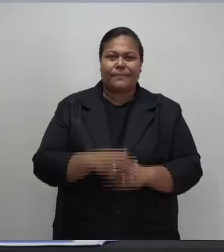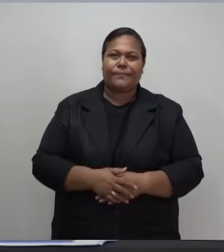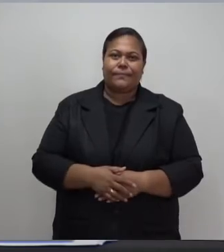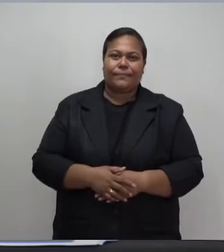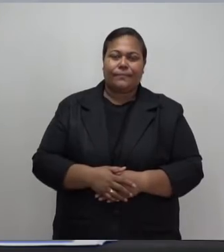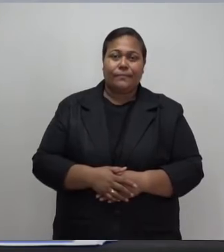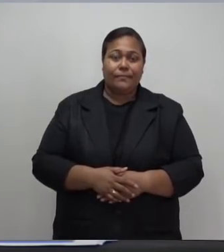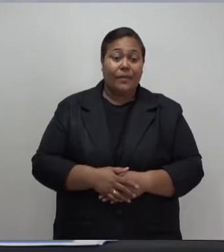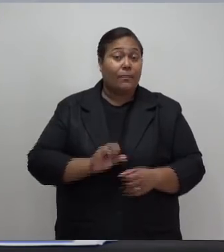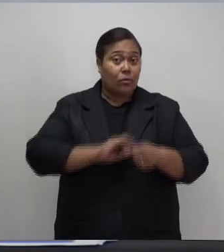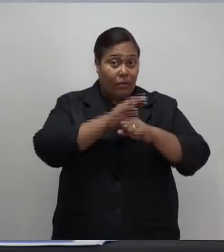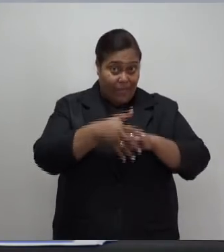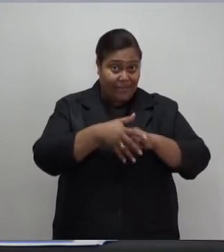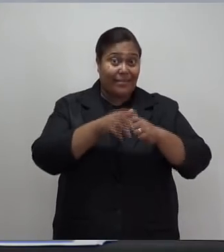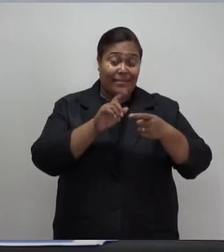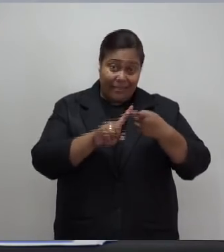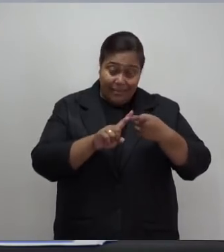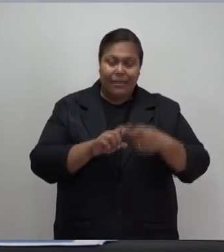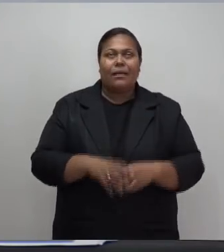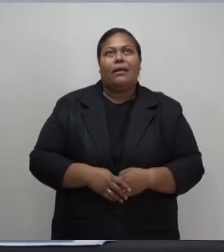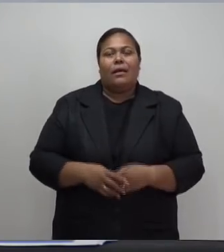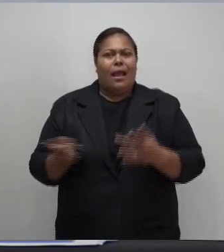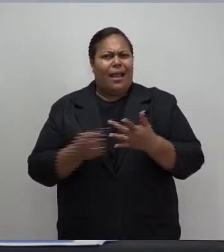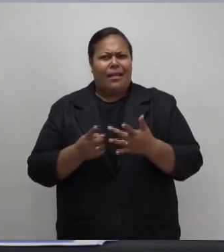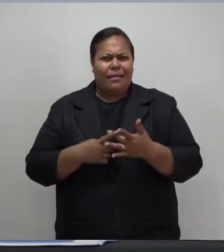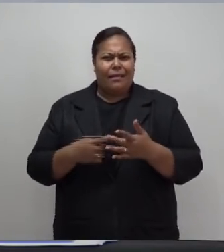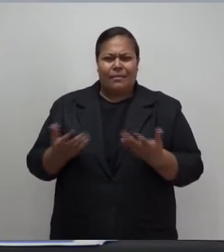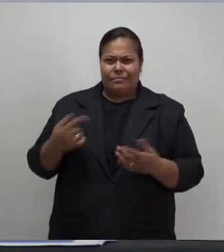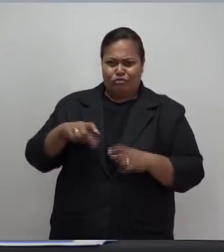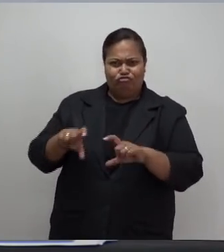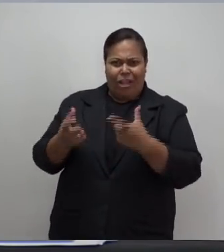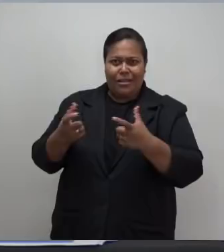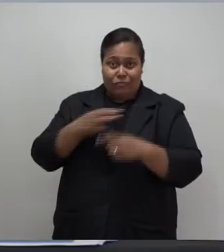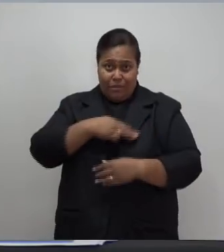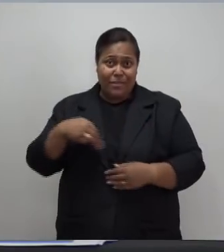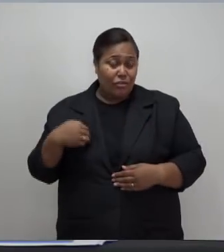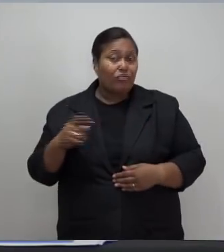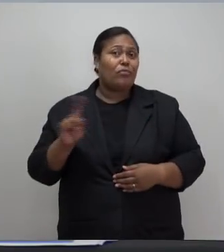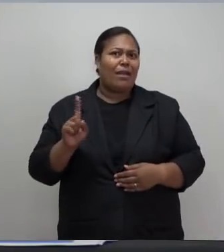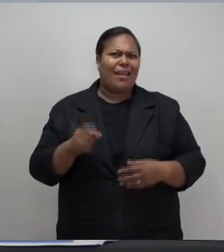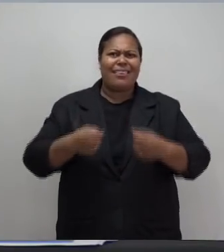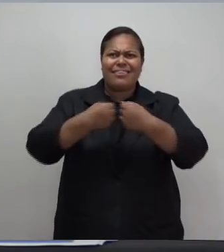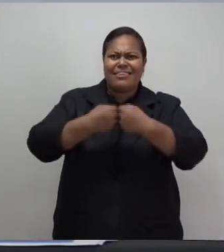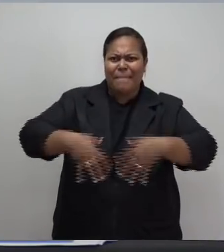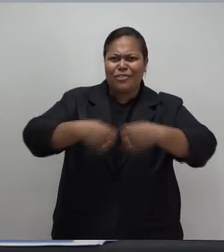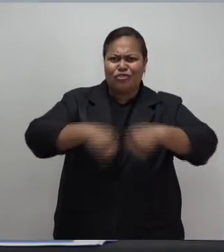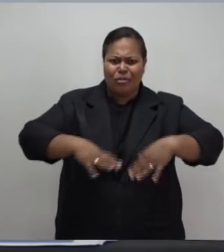from COVID-19, another battle that the ministry was battling with was the damages done to our schools